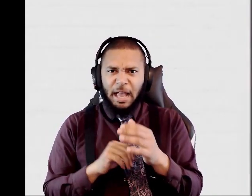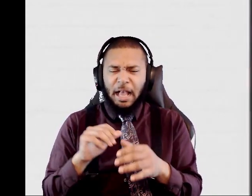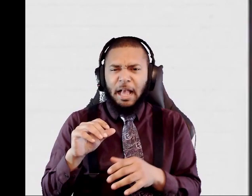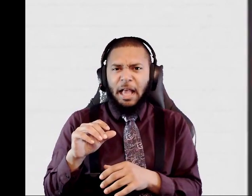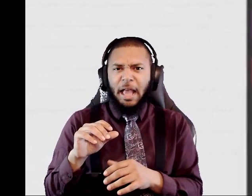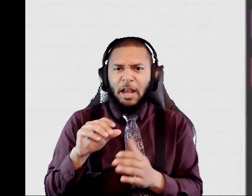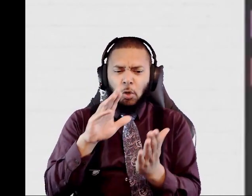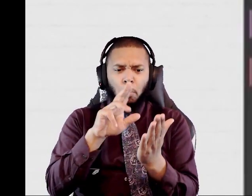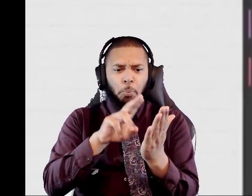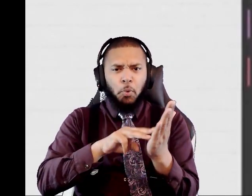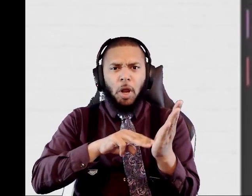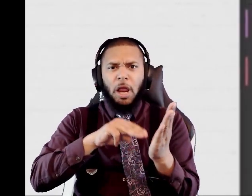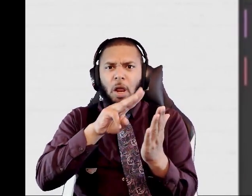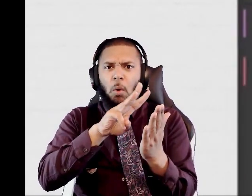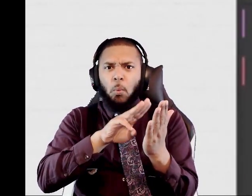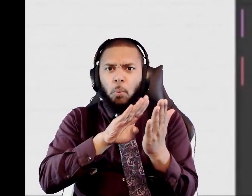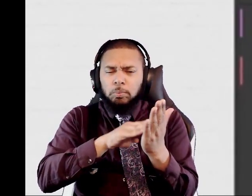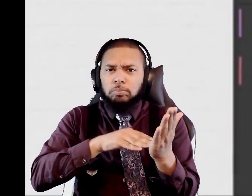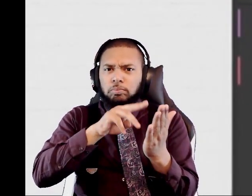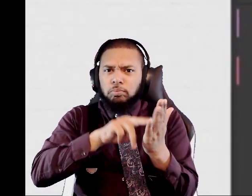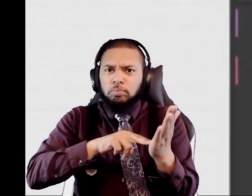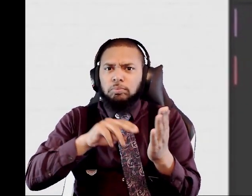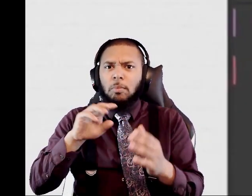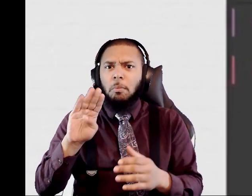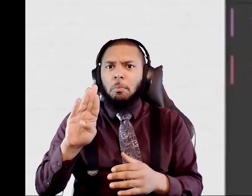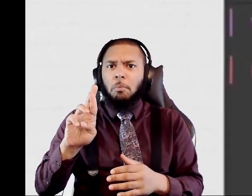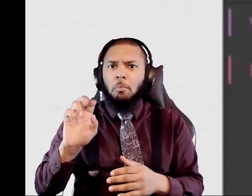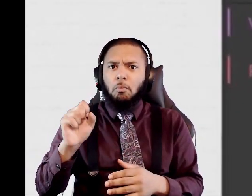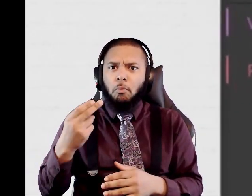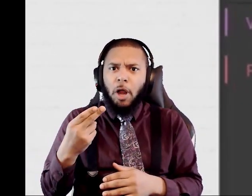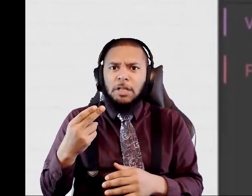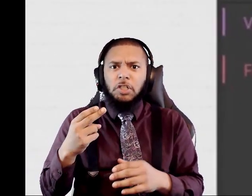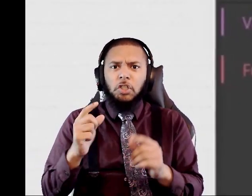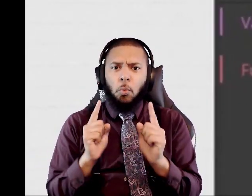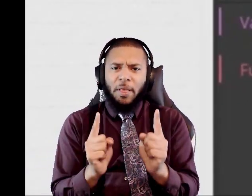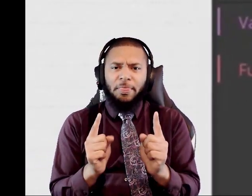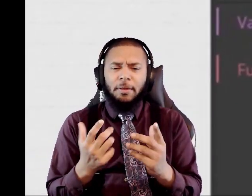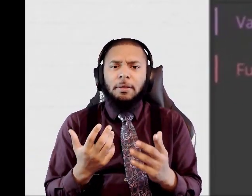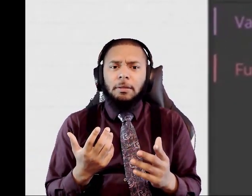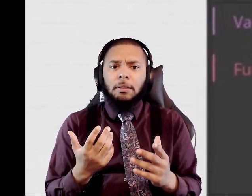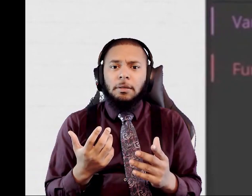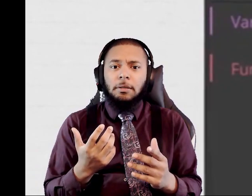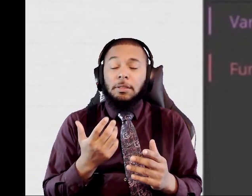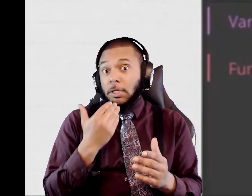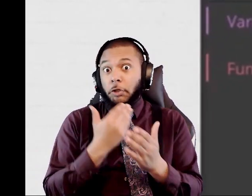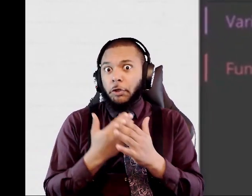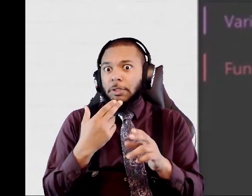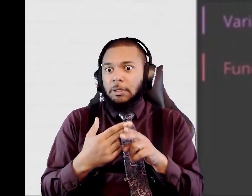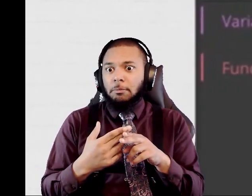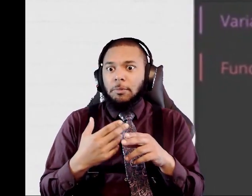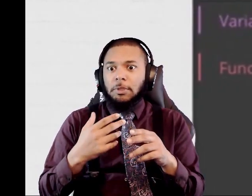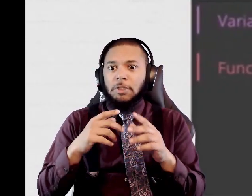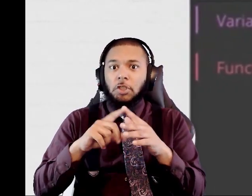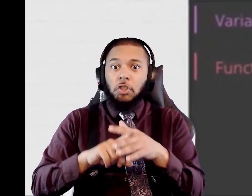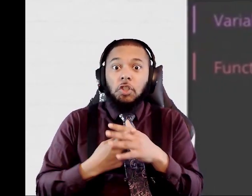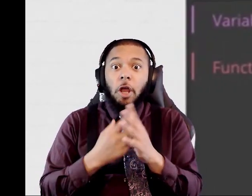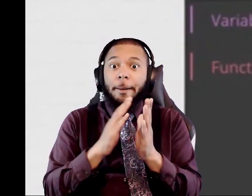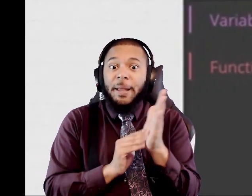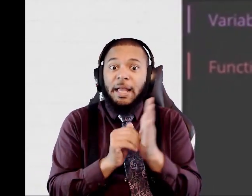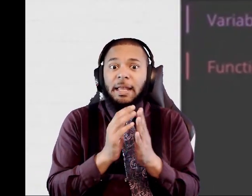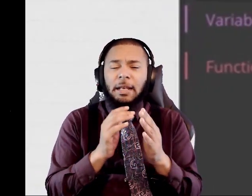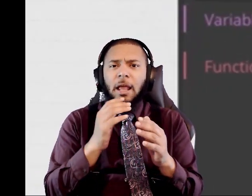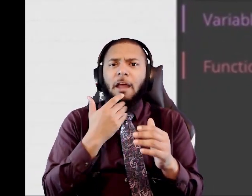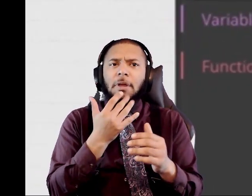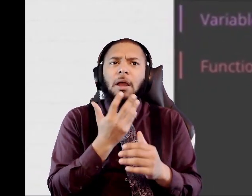are really actually quite good names for those functions. Start painting has a color that it